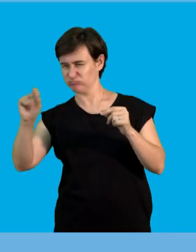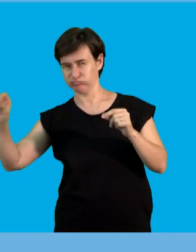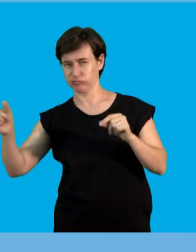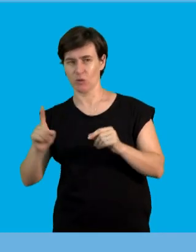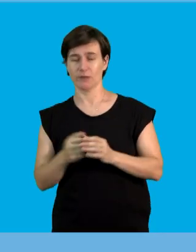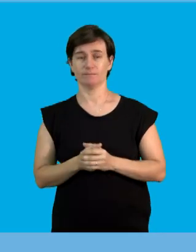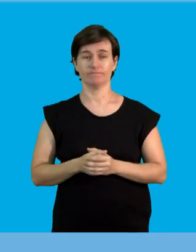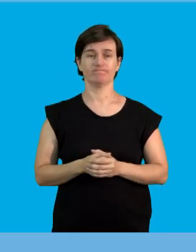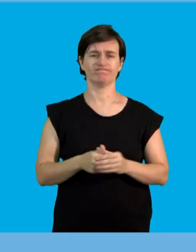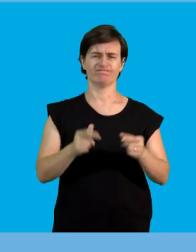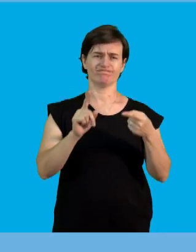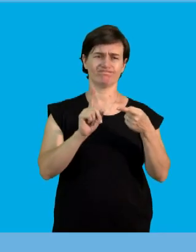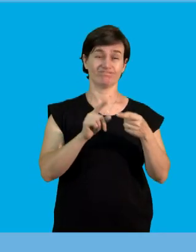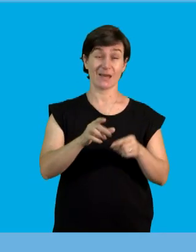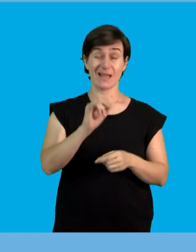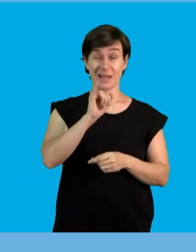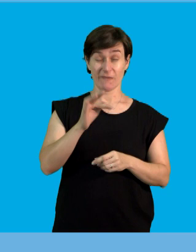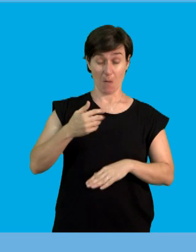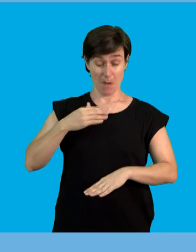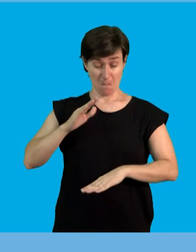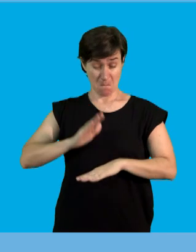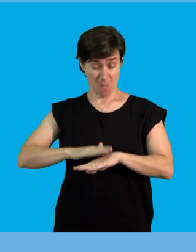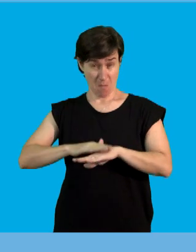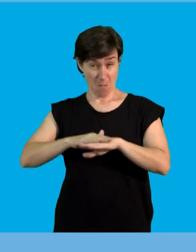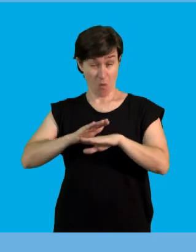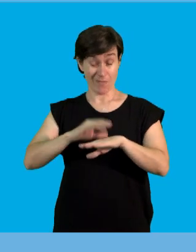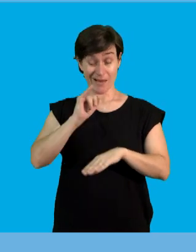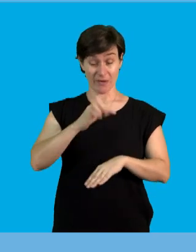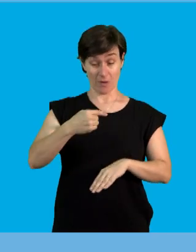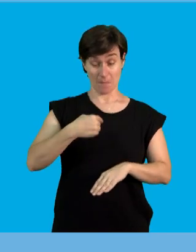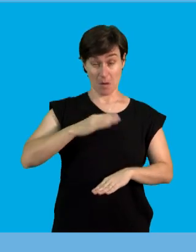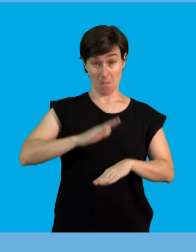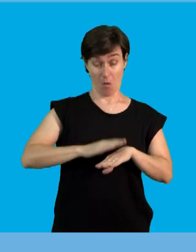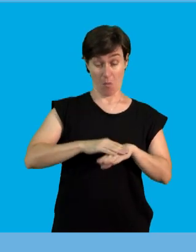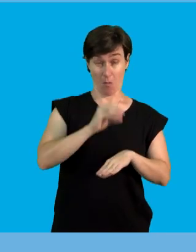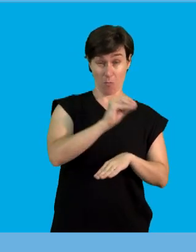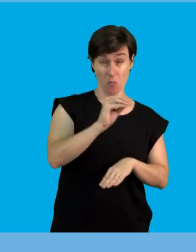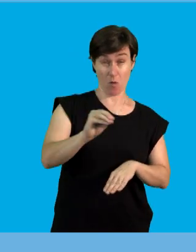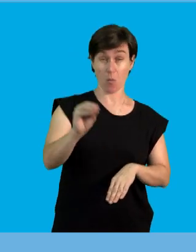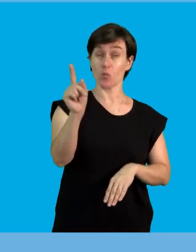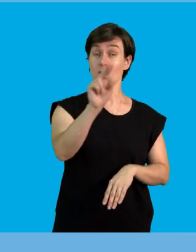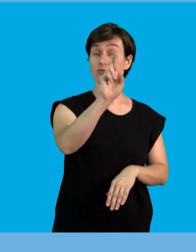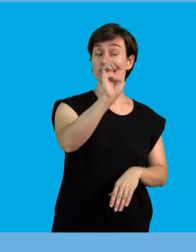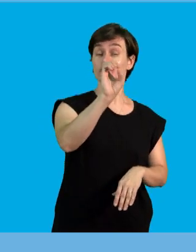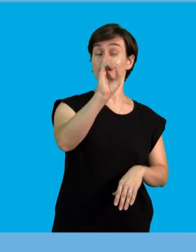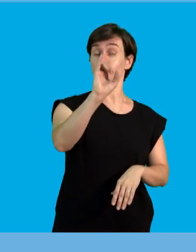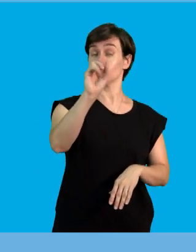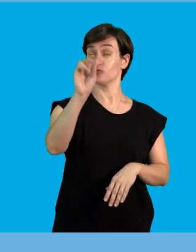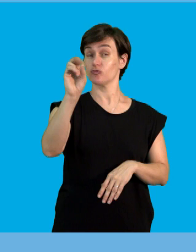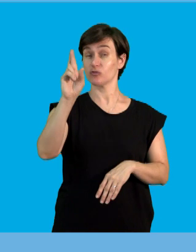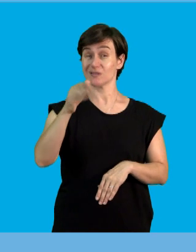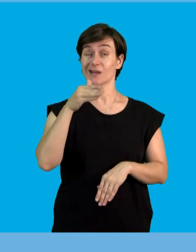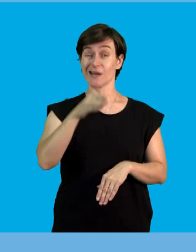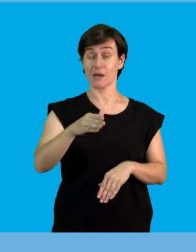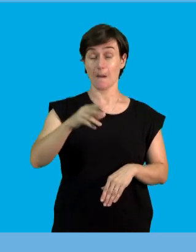says, if you add more resistors in parallel or in a parallel circuit, what happens to the current or the voltage? So we need to